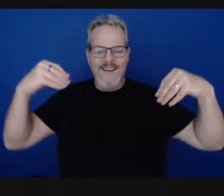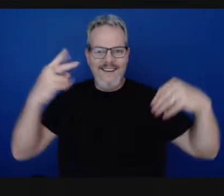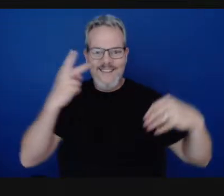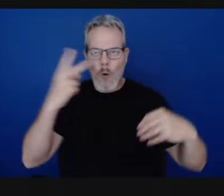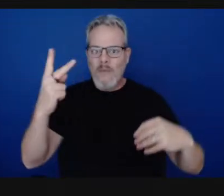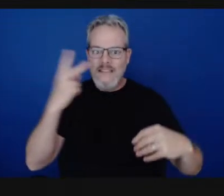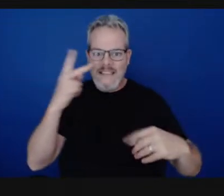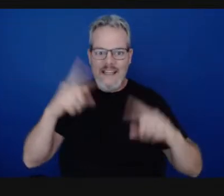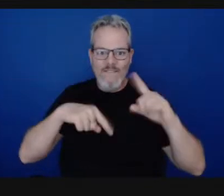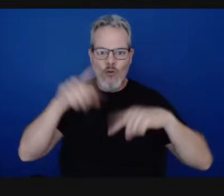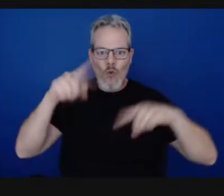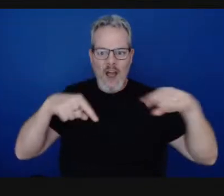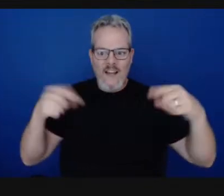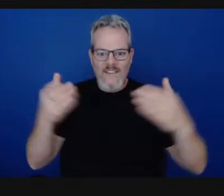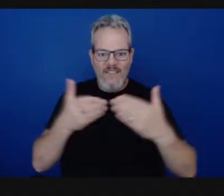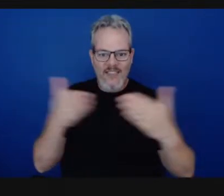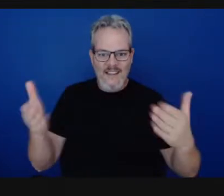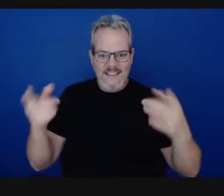seeing,